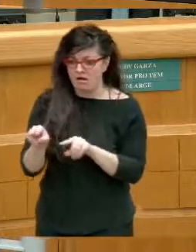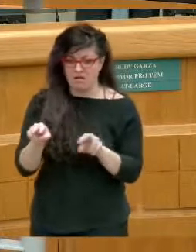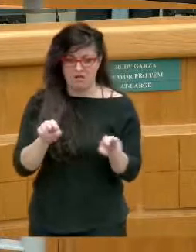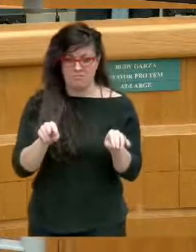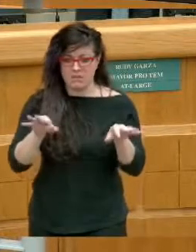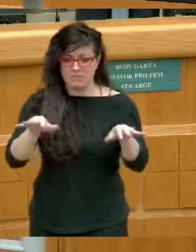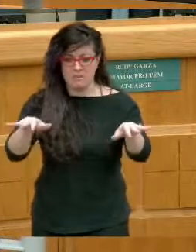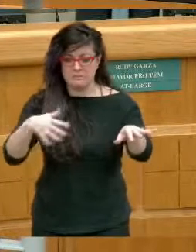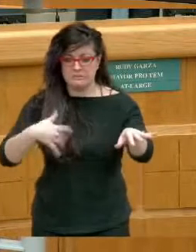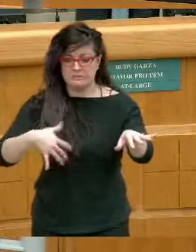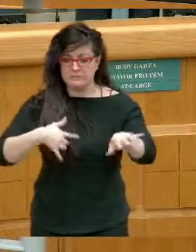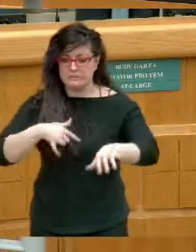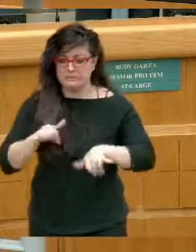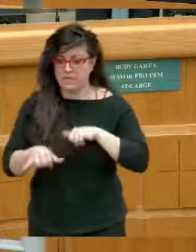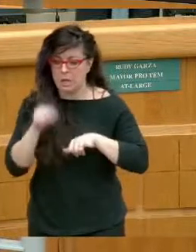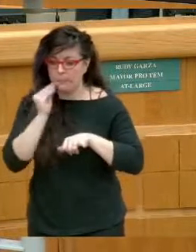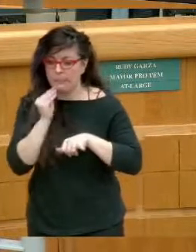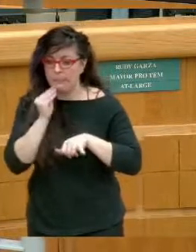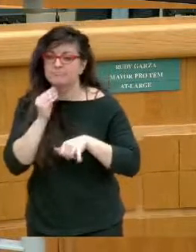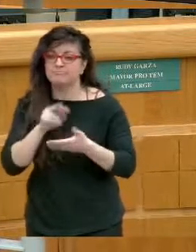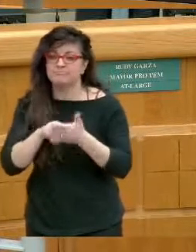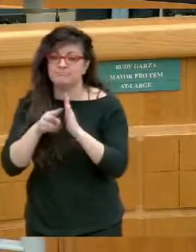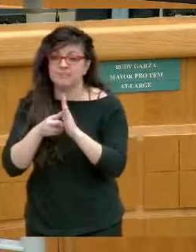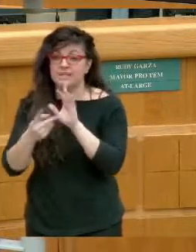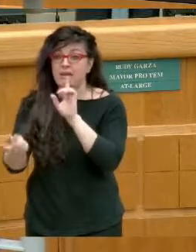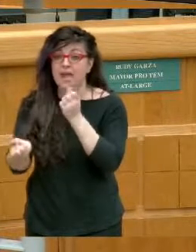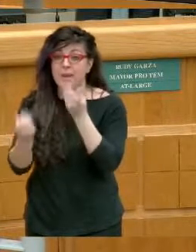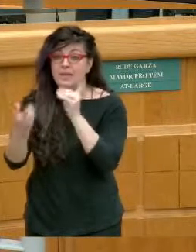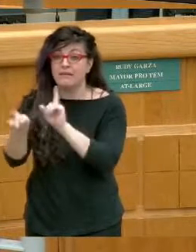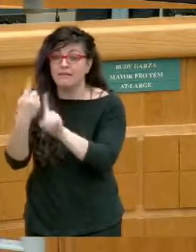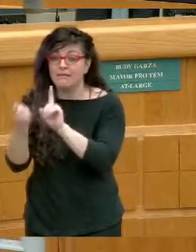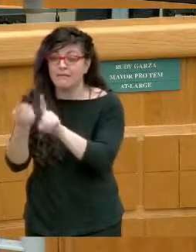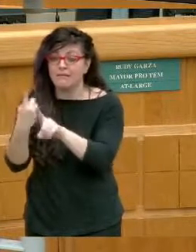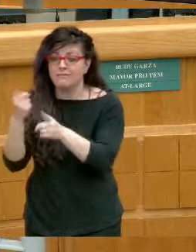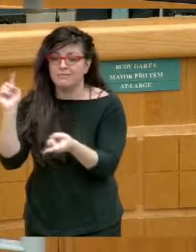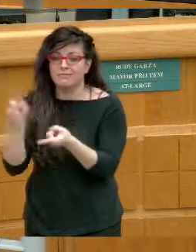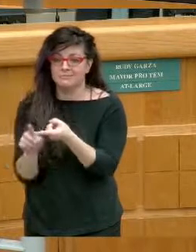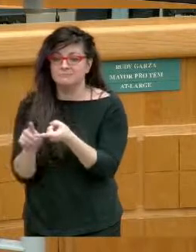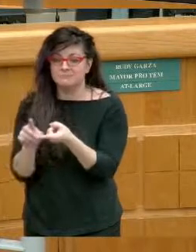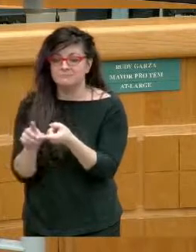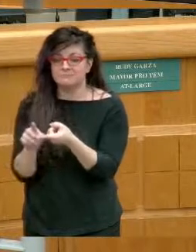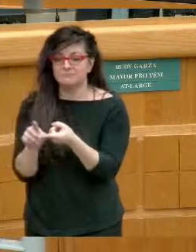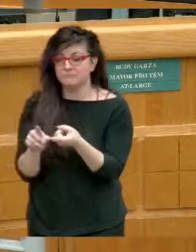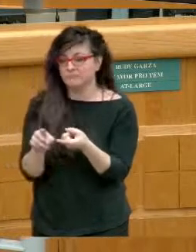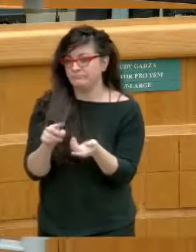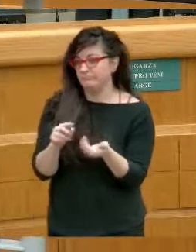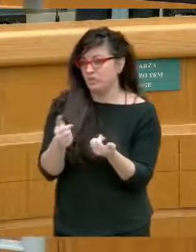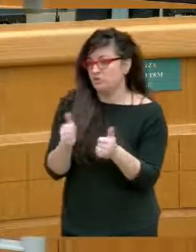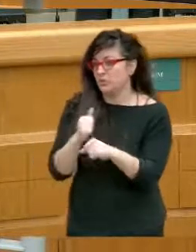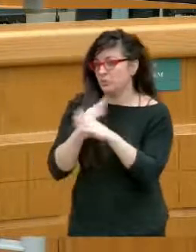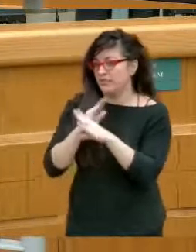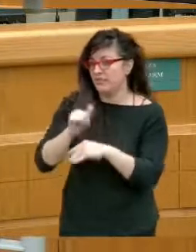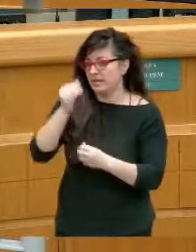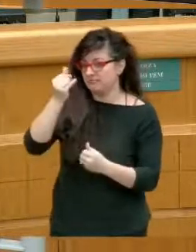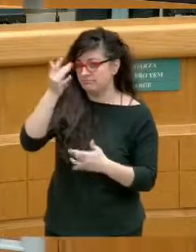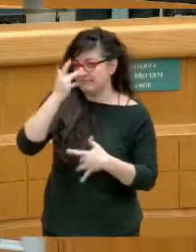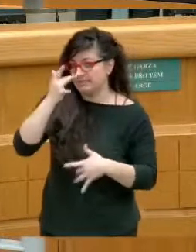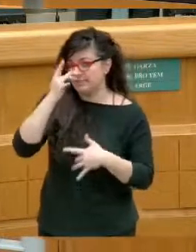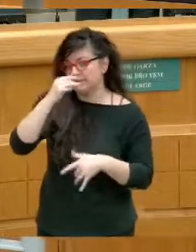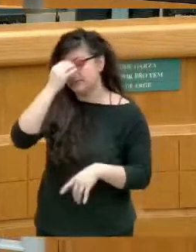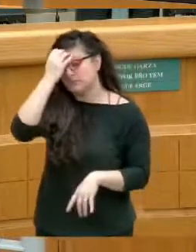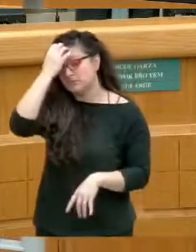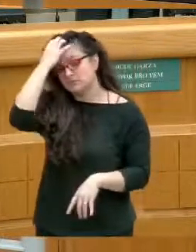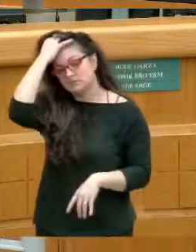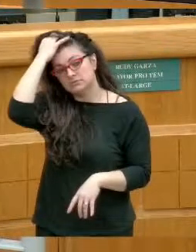led to people potentially decreasing their possibility of contracting COVID-19. So hopefully that's what we're seeing